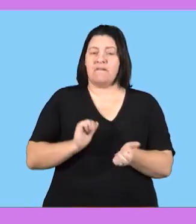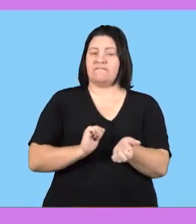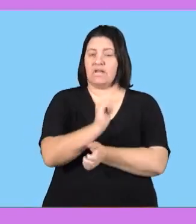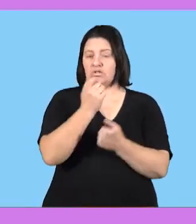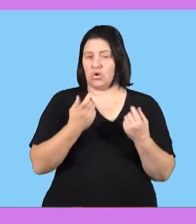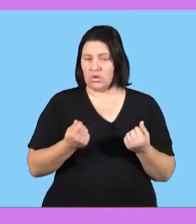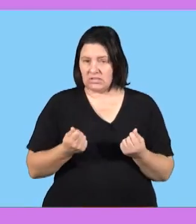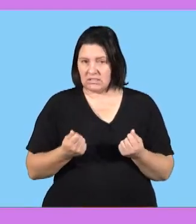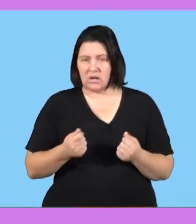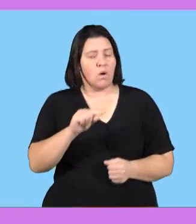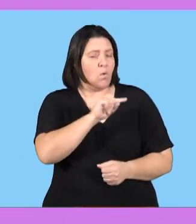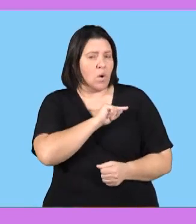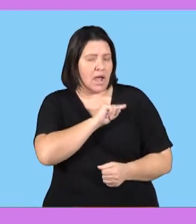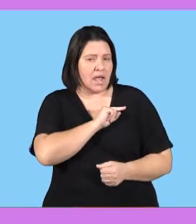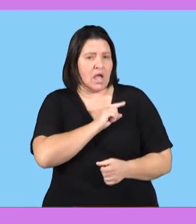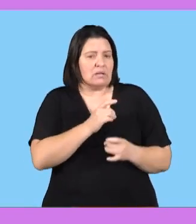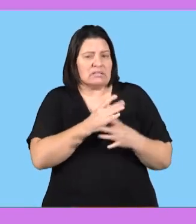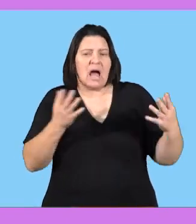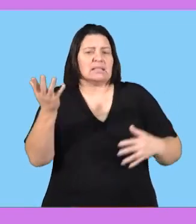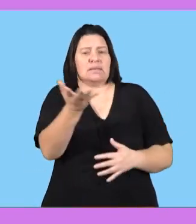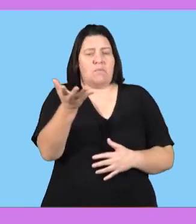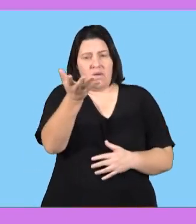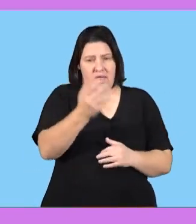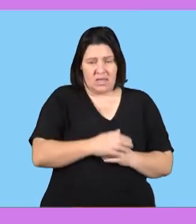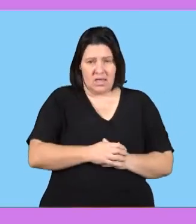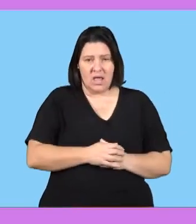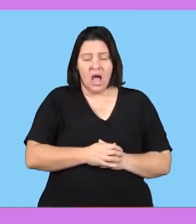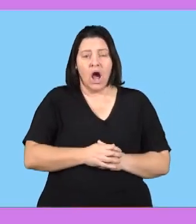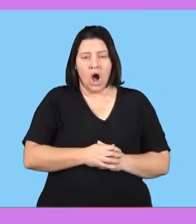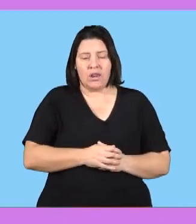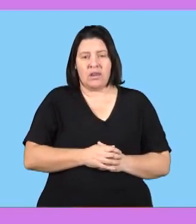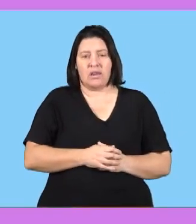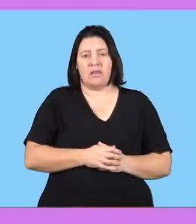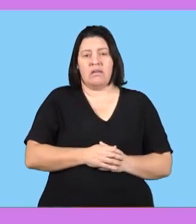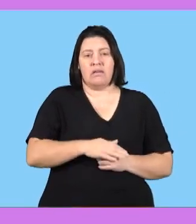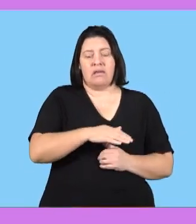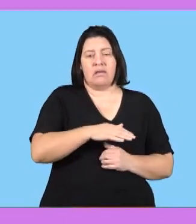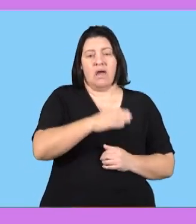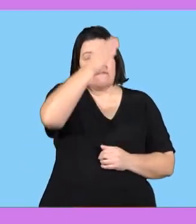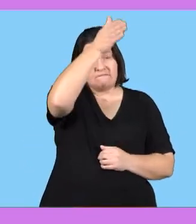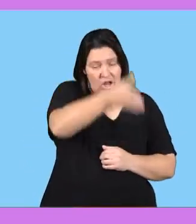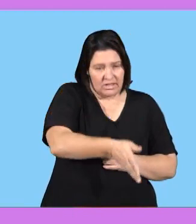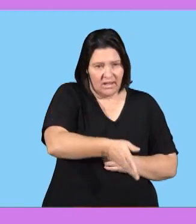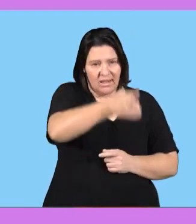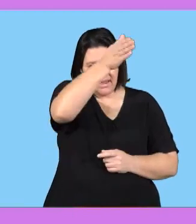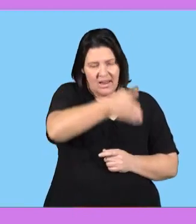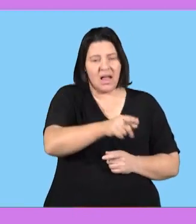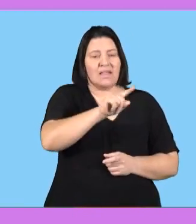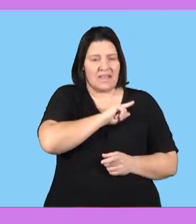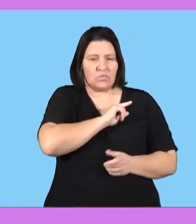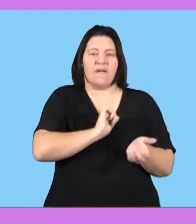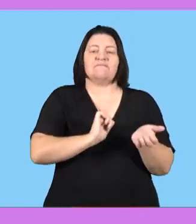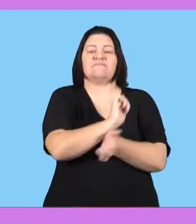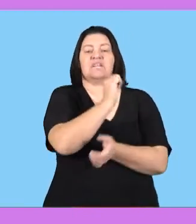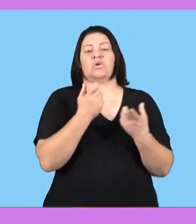fixed cost. The reason why it starts somewhere on the vertical axis is because there's what is called the